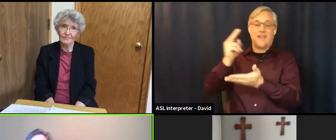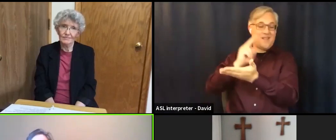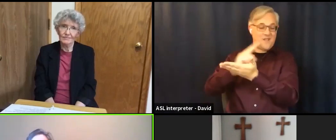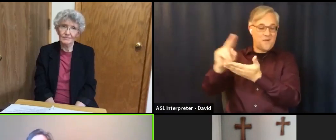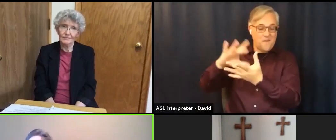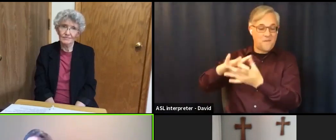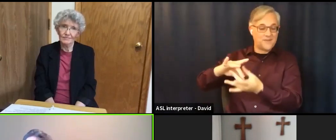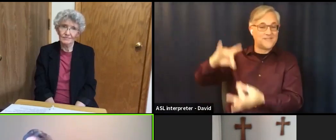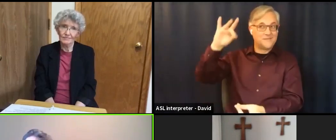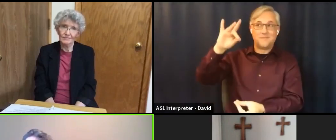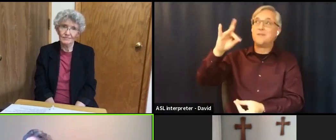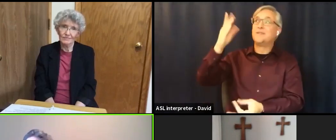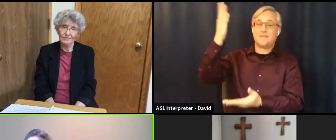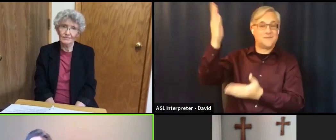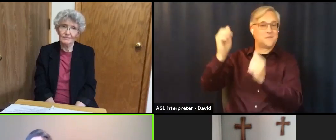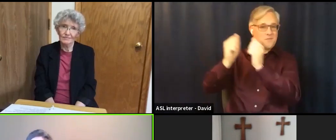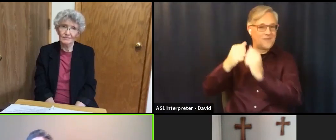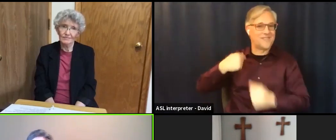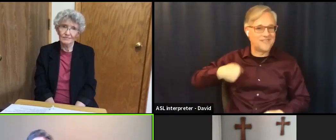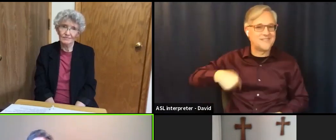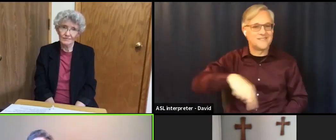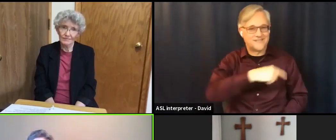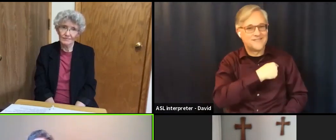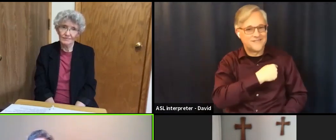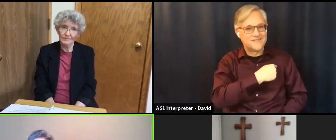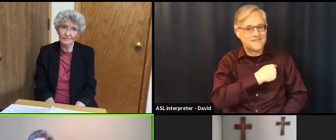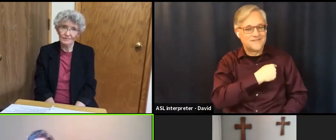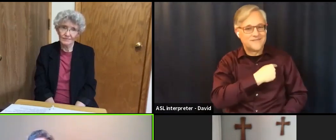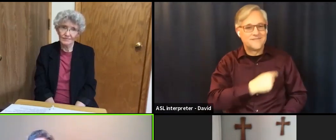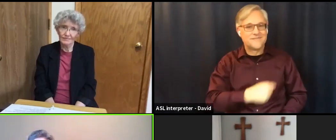and of the Holy Spirit.